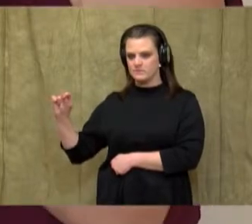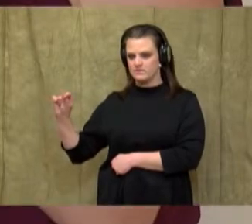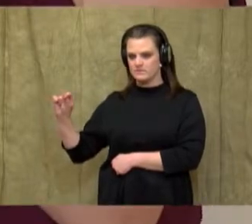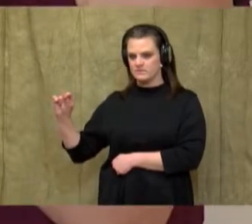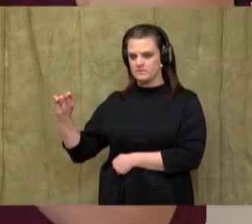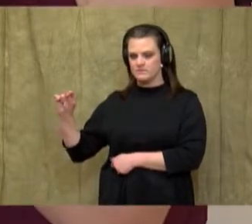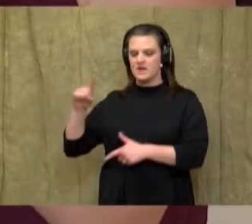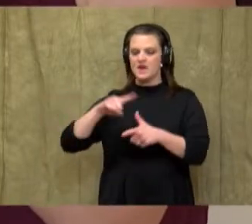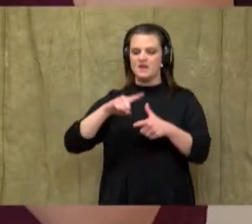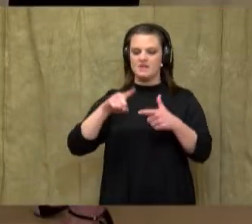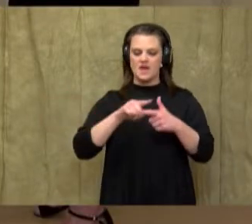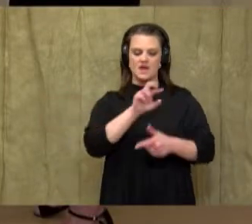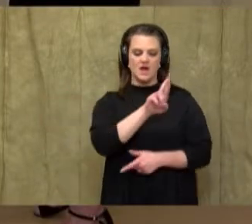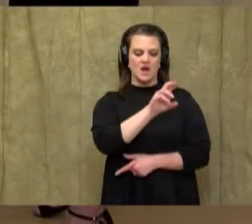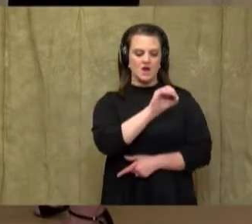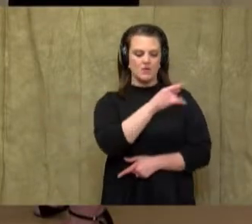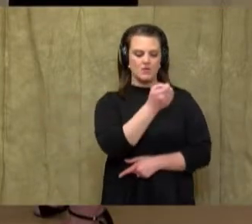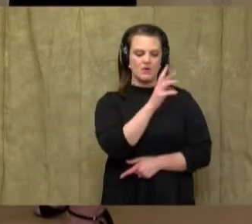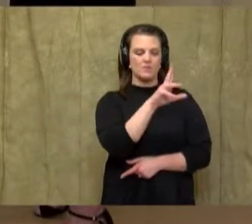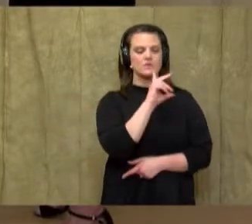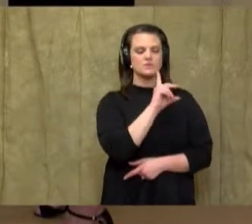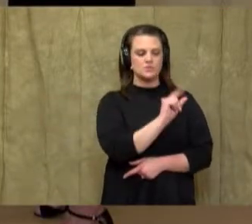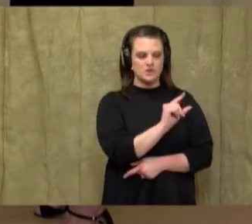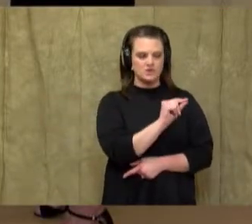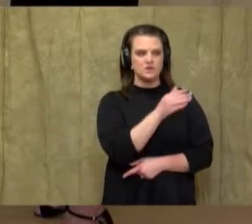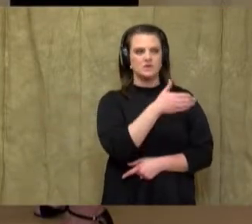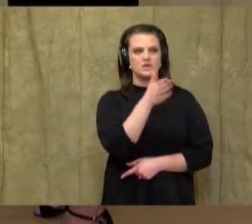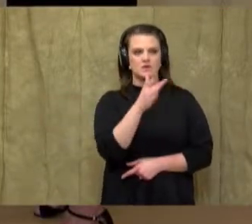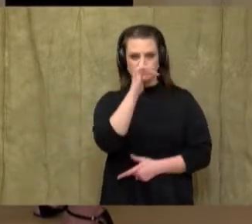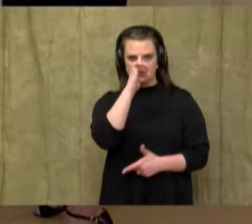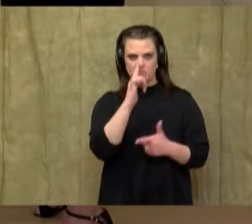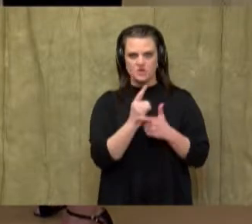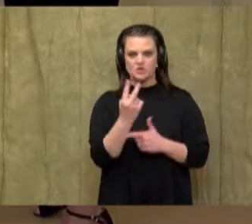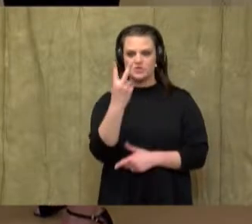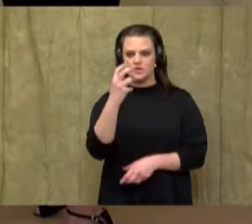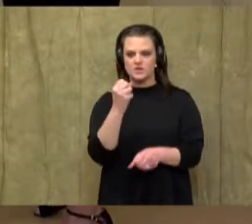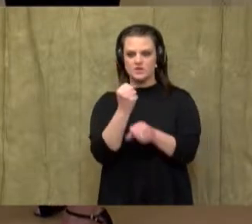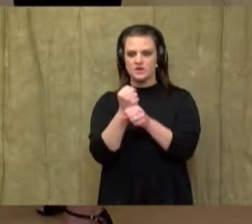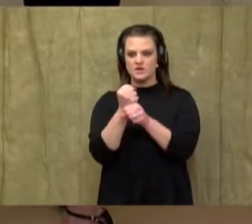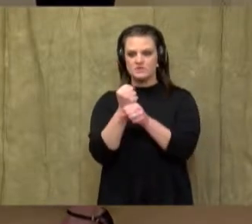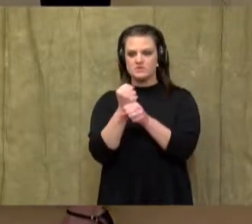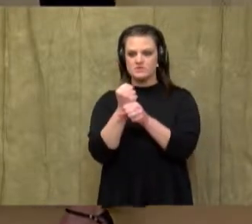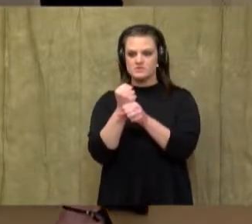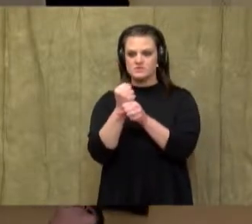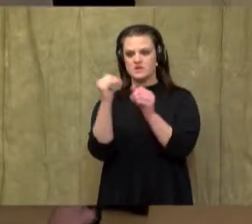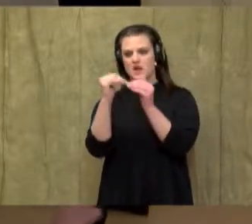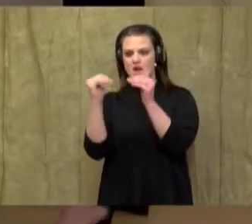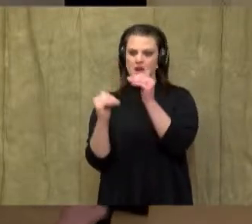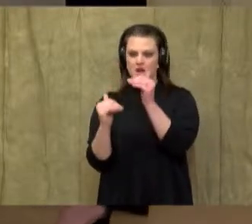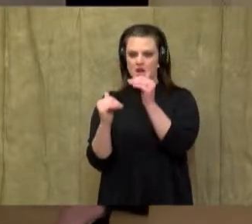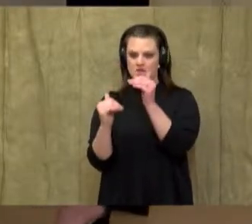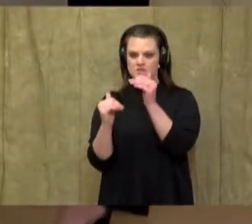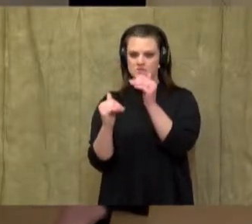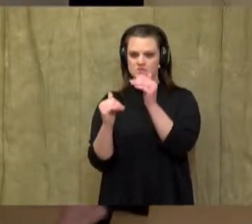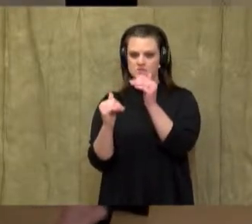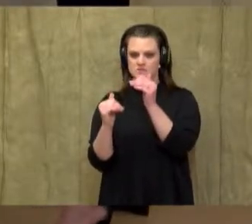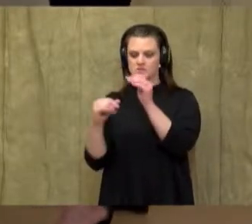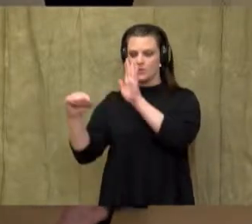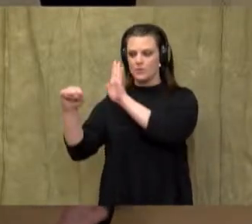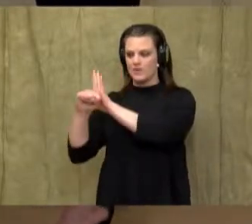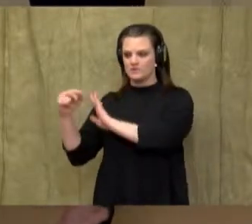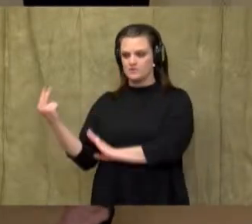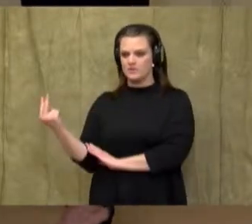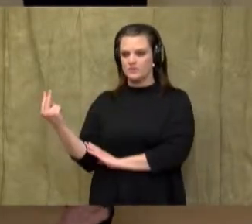Then Robert is 20 years old. His brother is 2 years less than